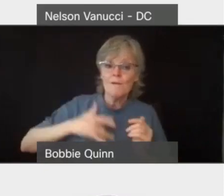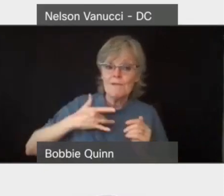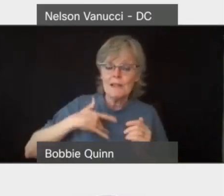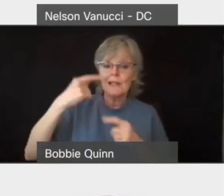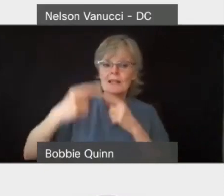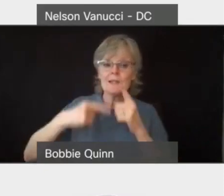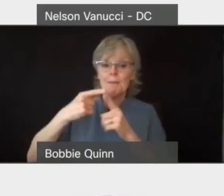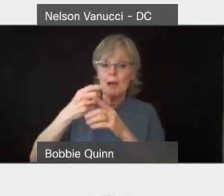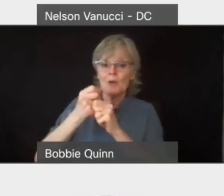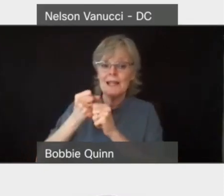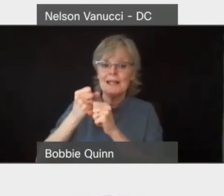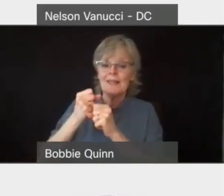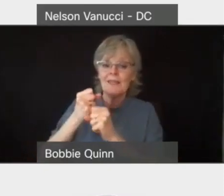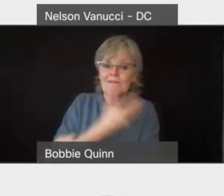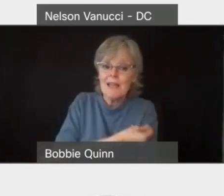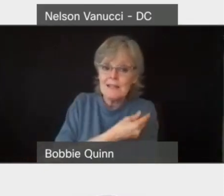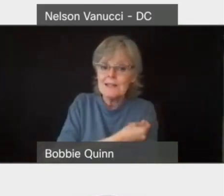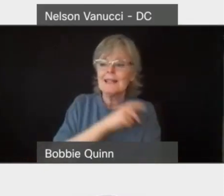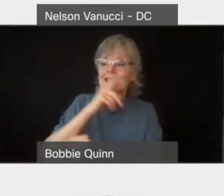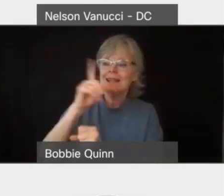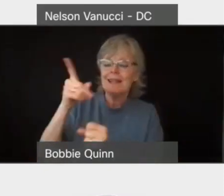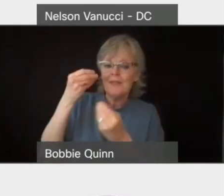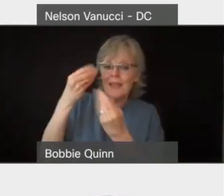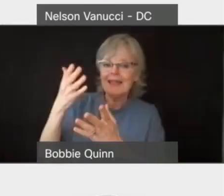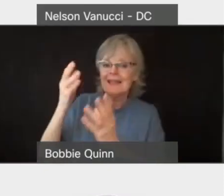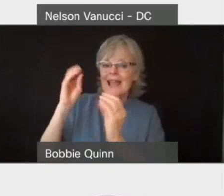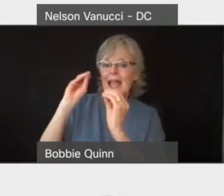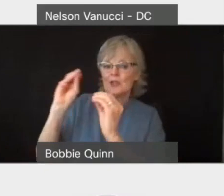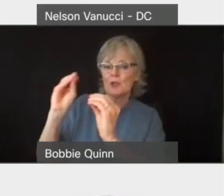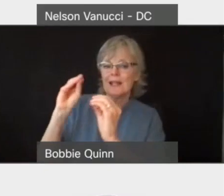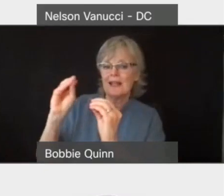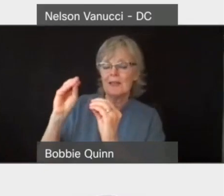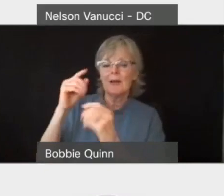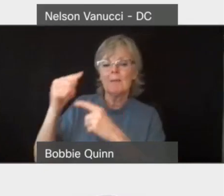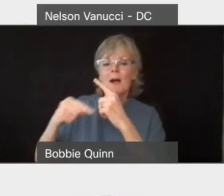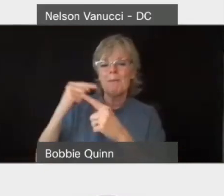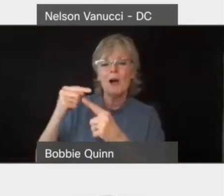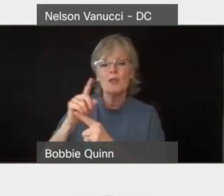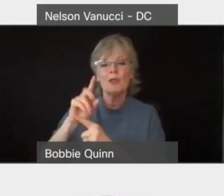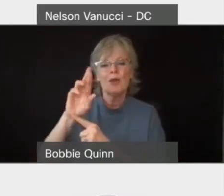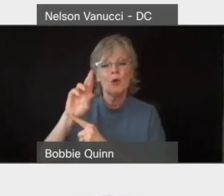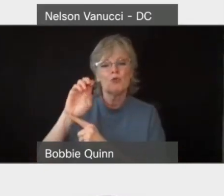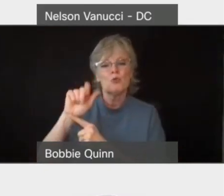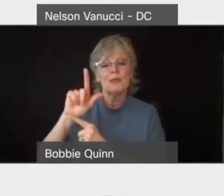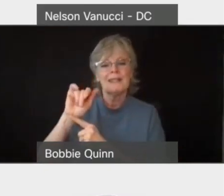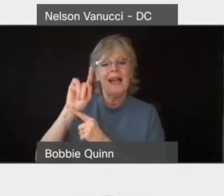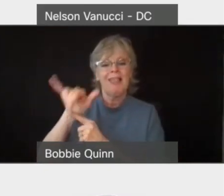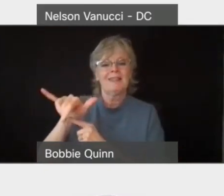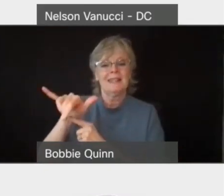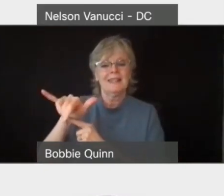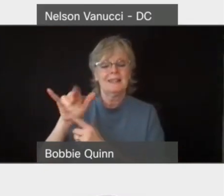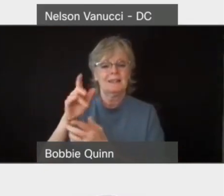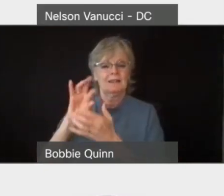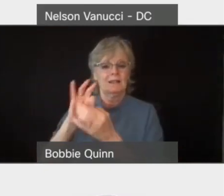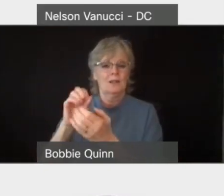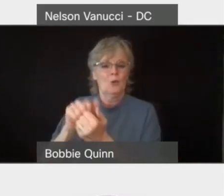and provided them education about the realities of the vaccine. And they did that on more than one occasion and